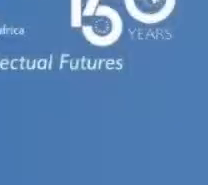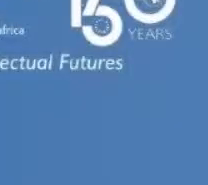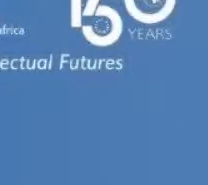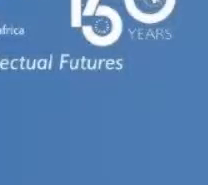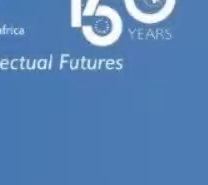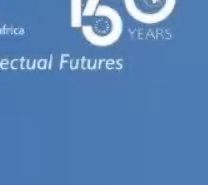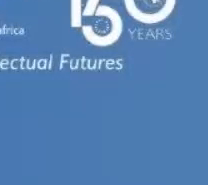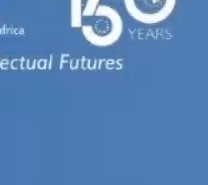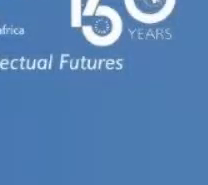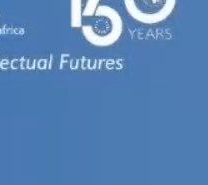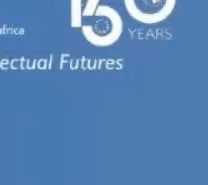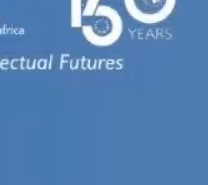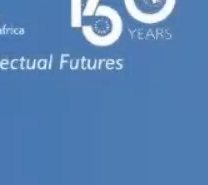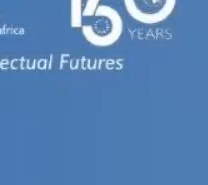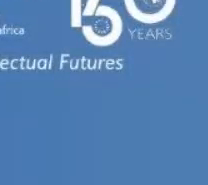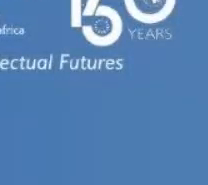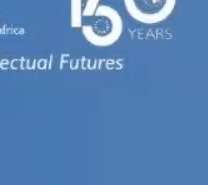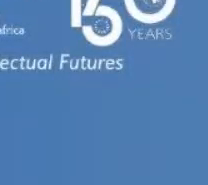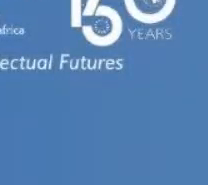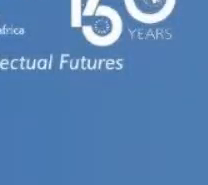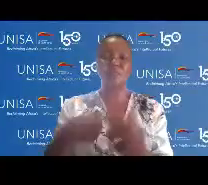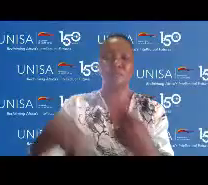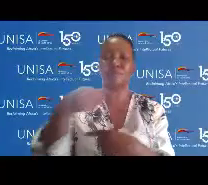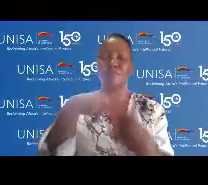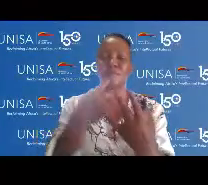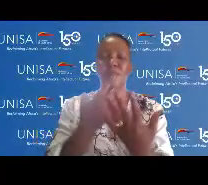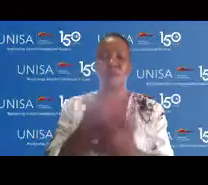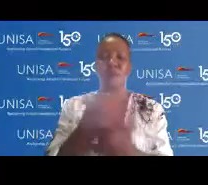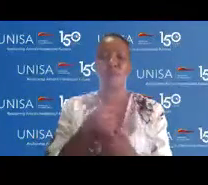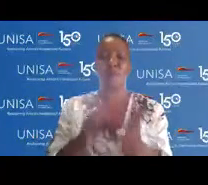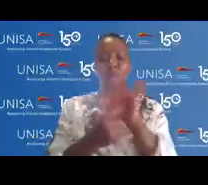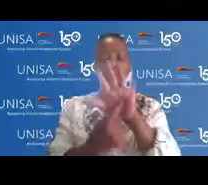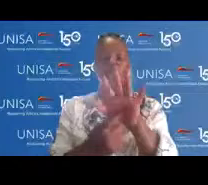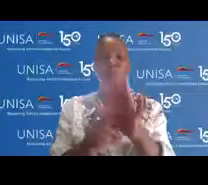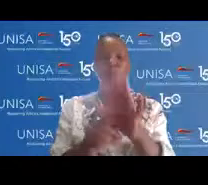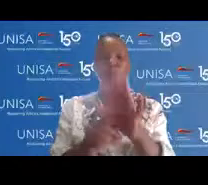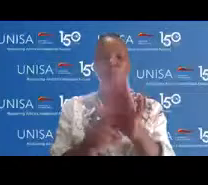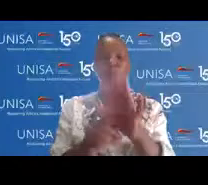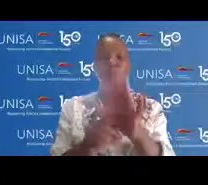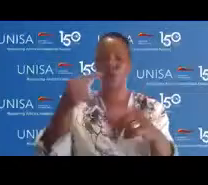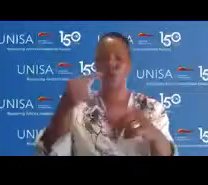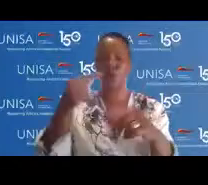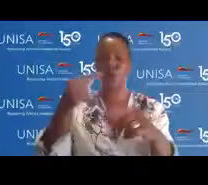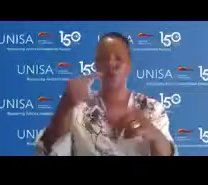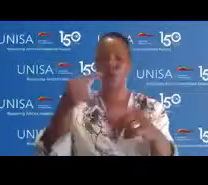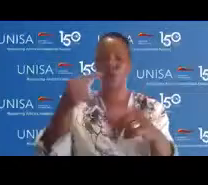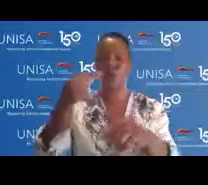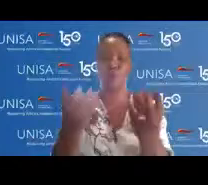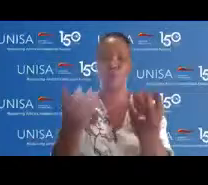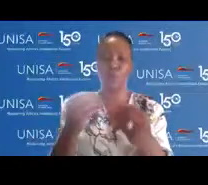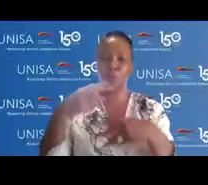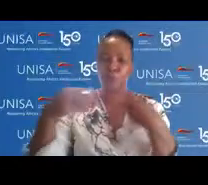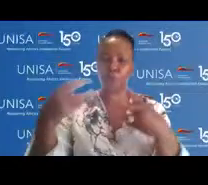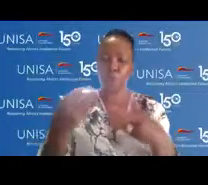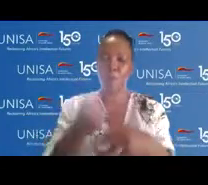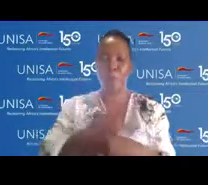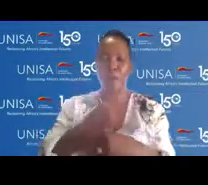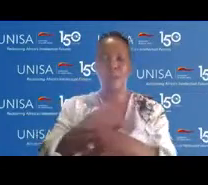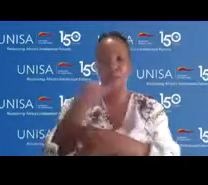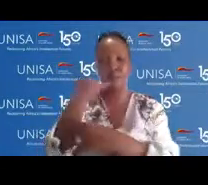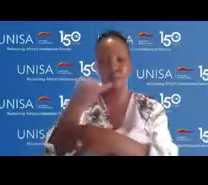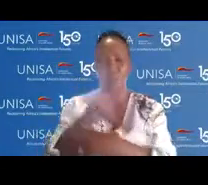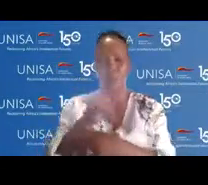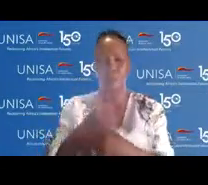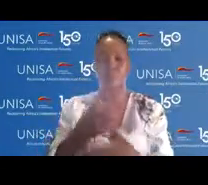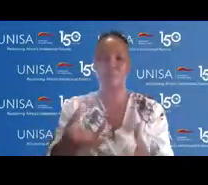want to share with each other. Okay, so let me show you guys how the QR code works. So on my phone, I go to my quick access.